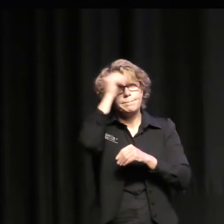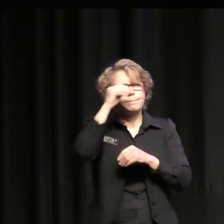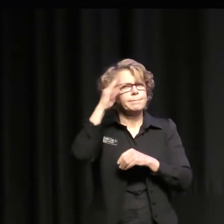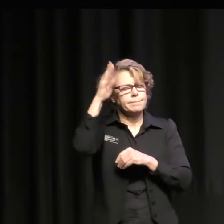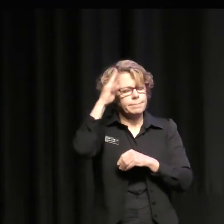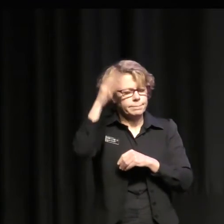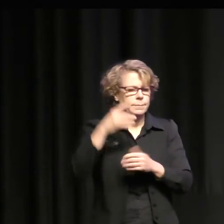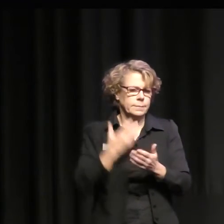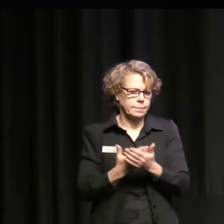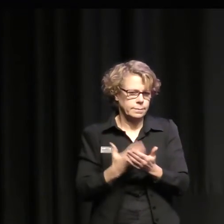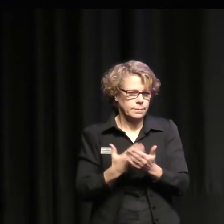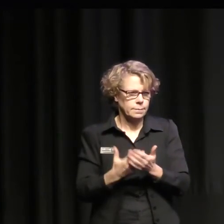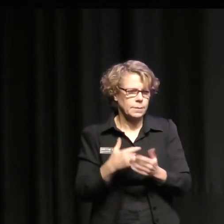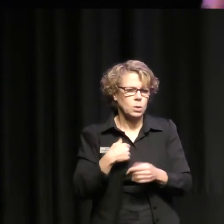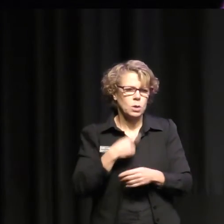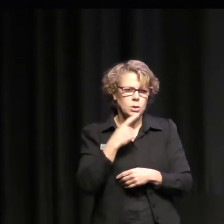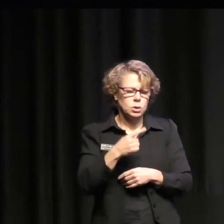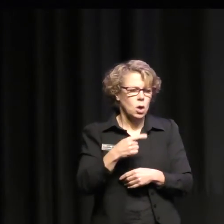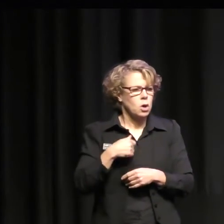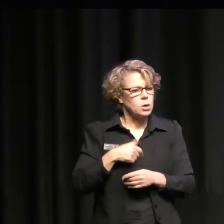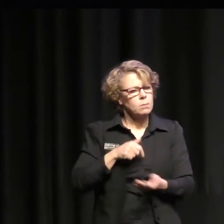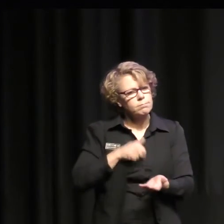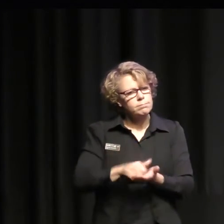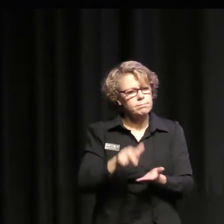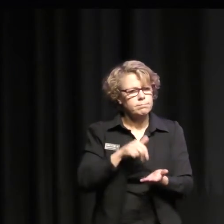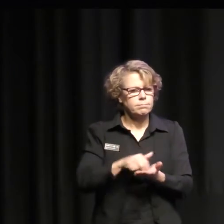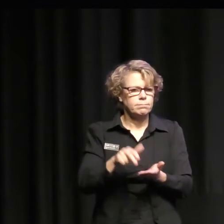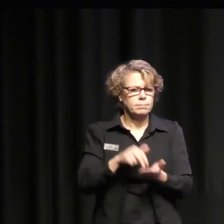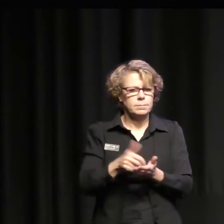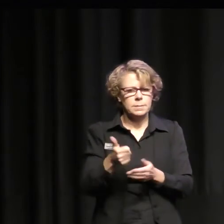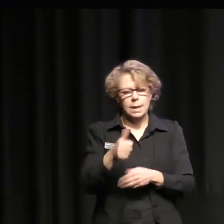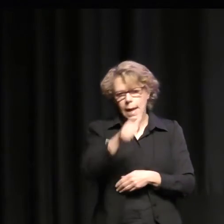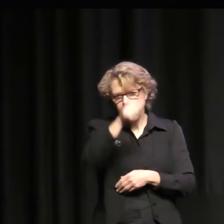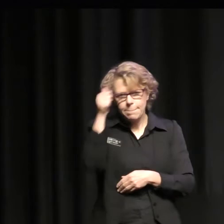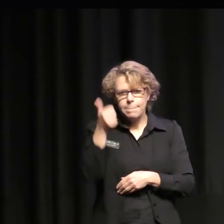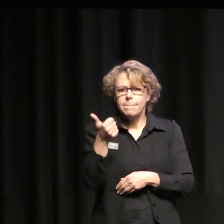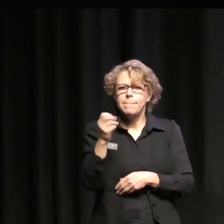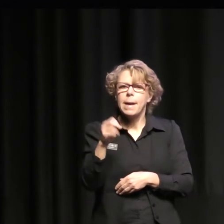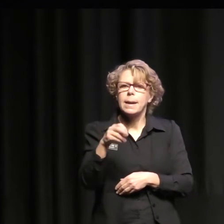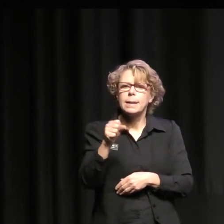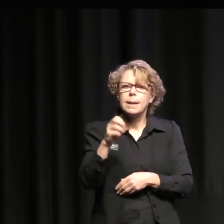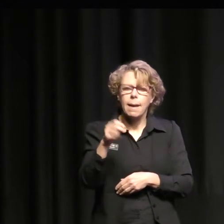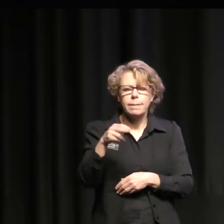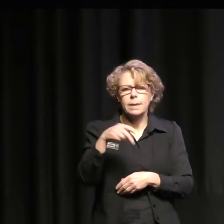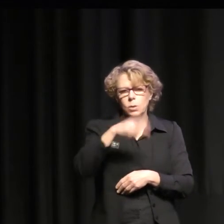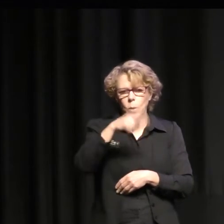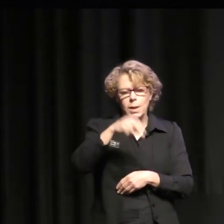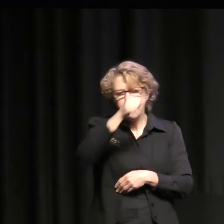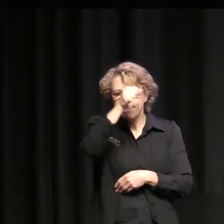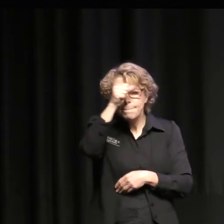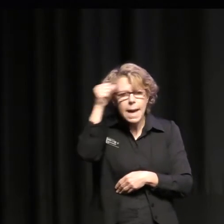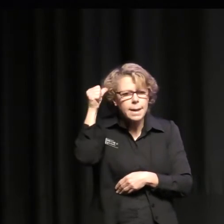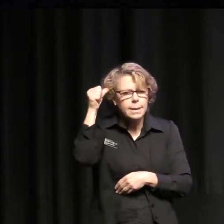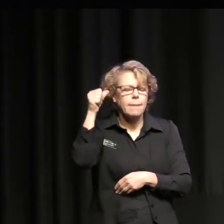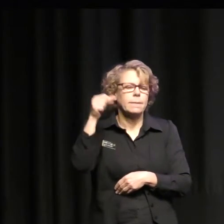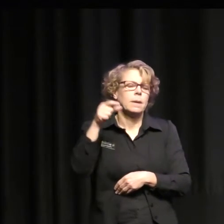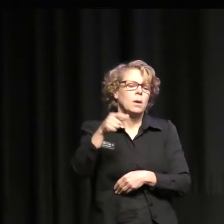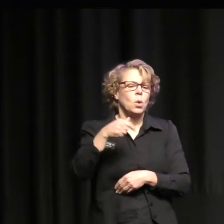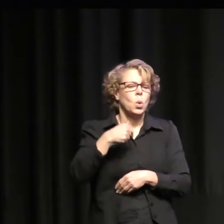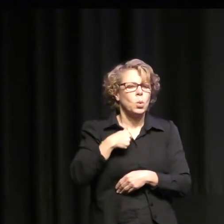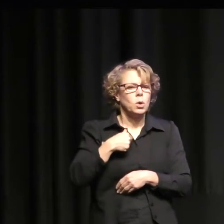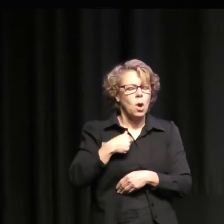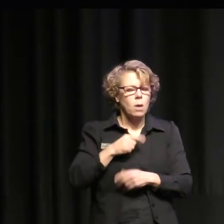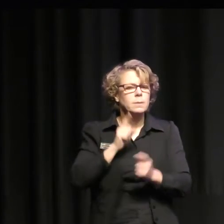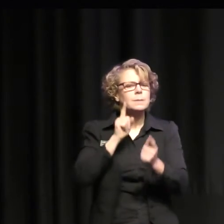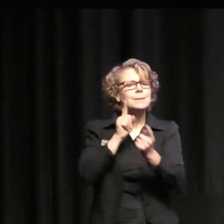And I said that I'd gone walking in Bergen, lovely town, as you know, and I'd met a lady from the